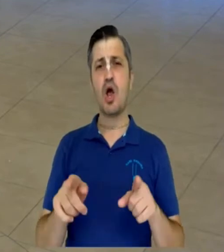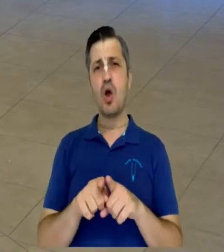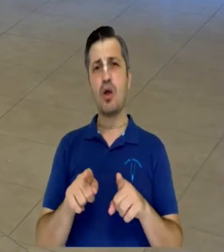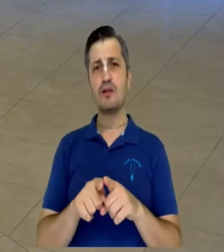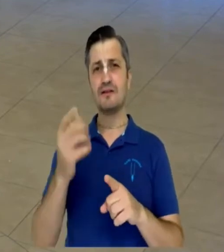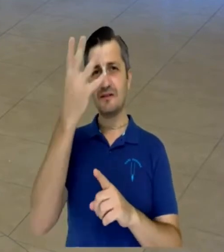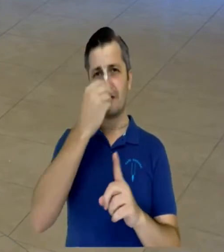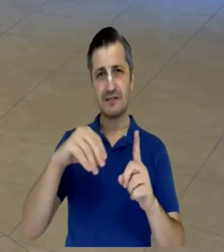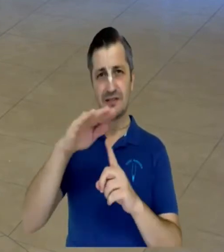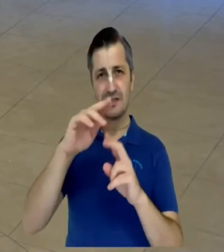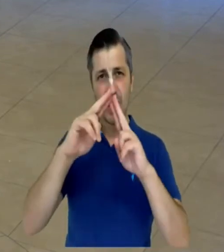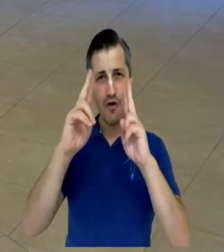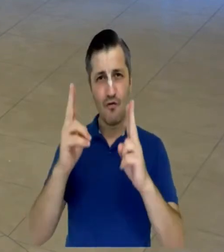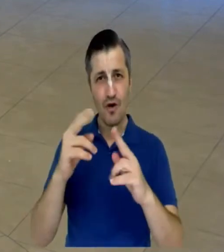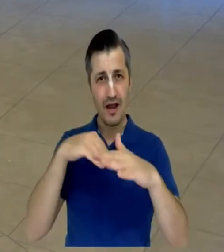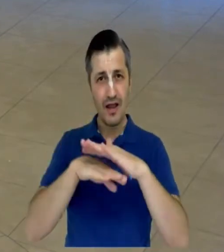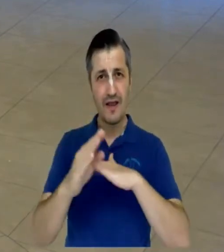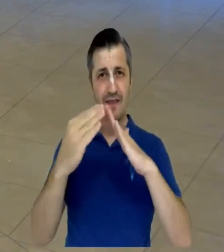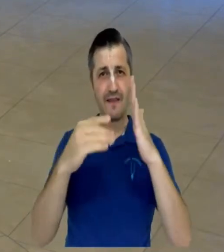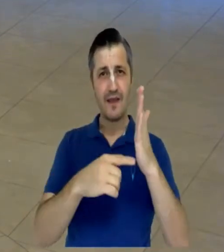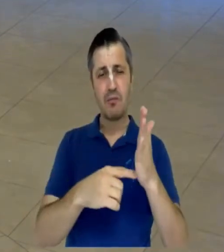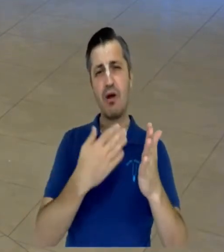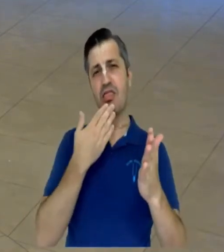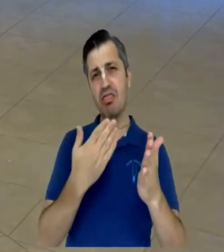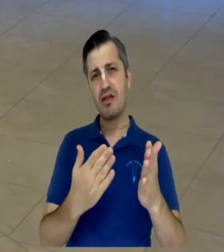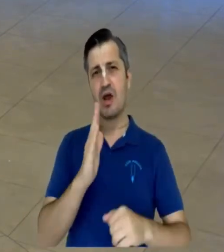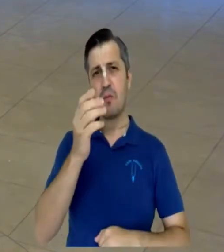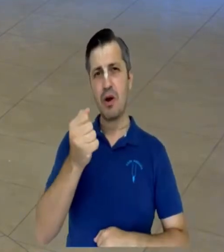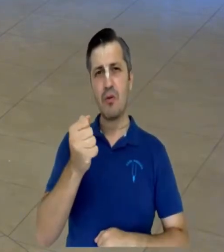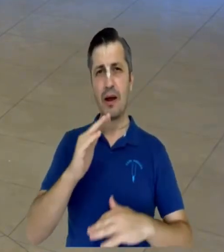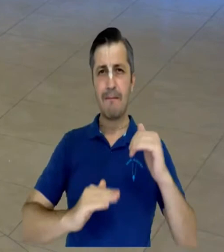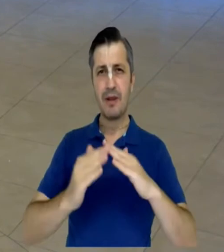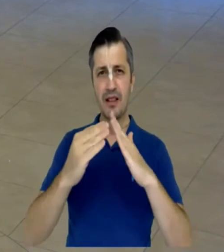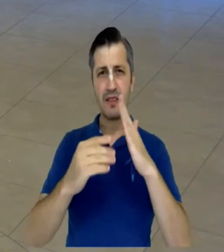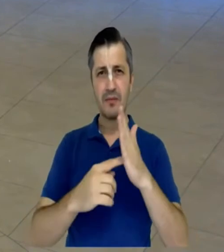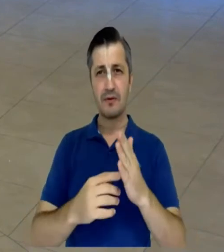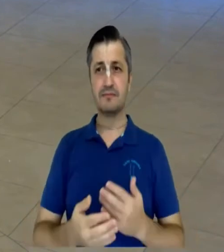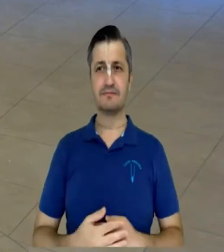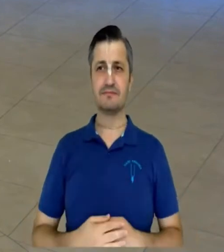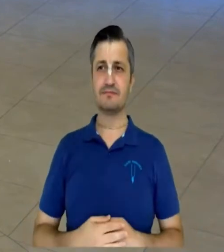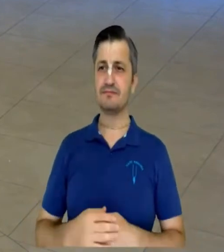temples. Shri Shri Radha Gokulananda, Shri Shri Sitaram Lakshman, Shri Shri Gornitai.